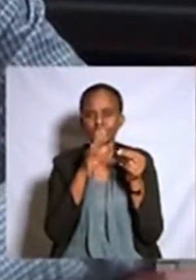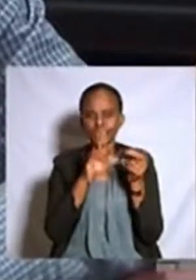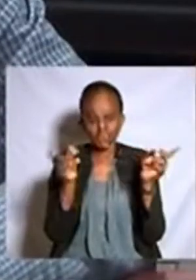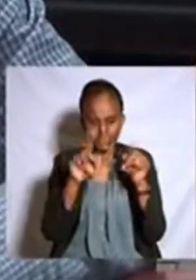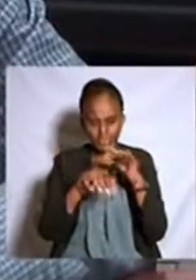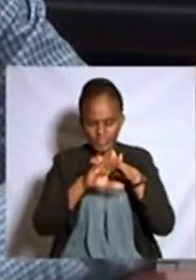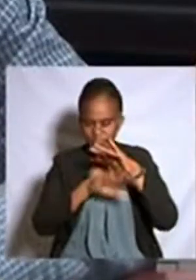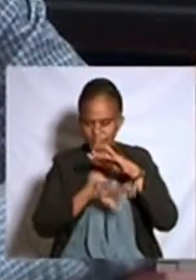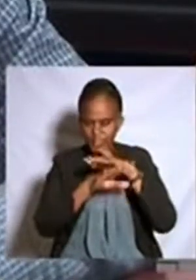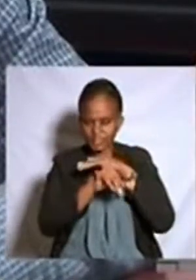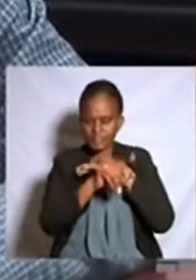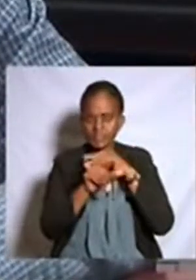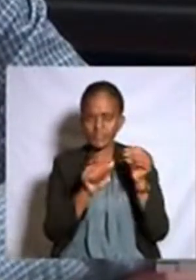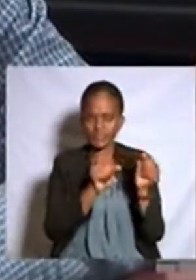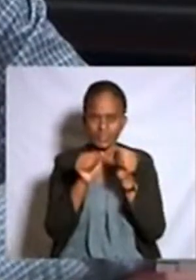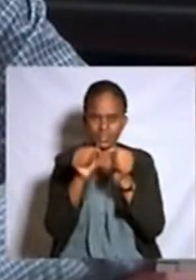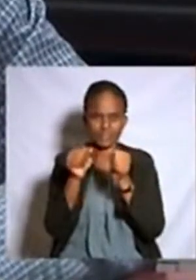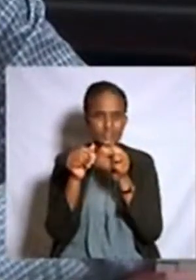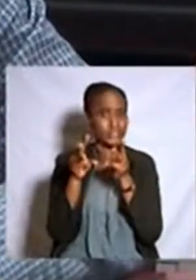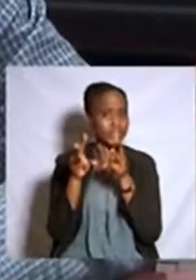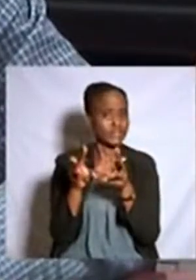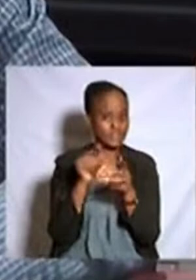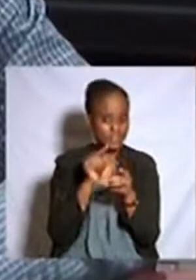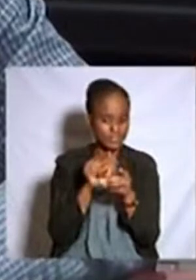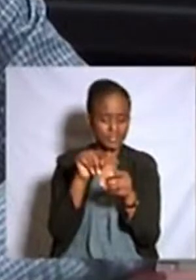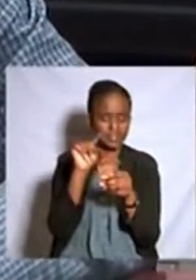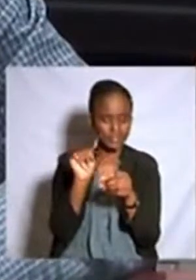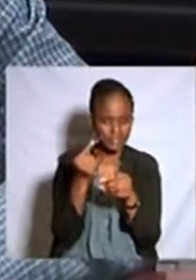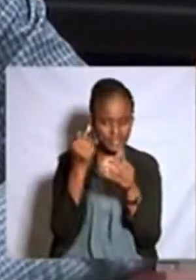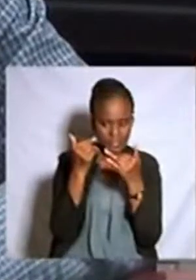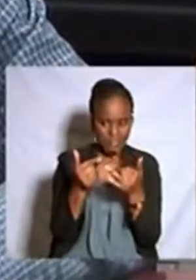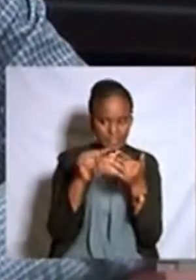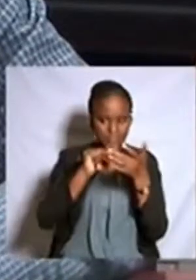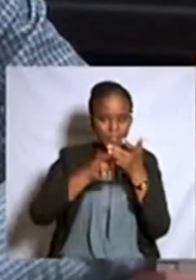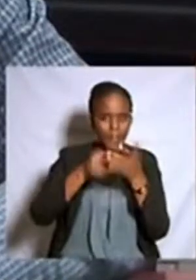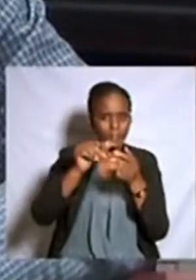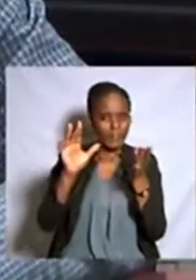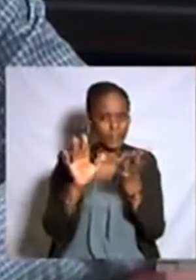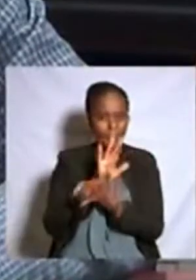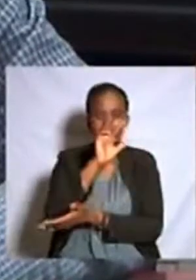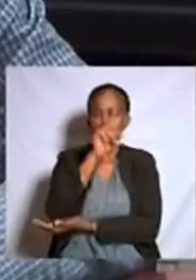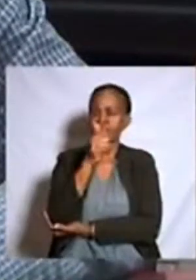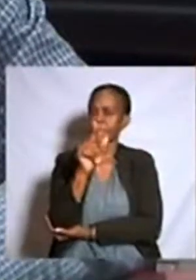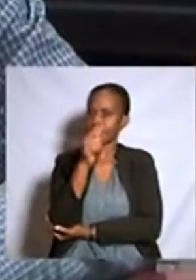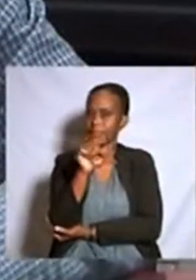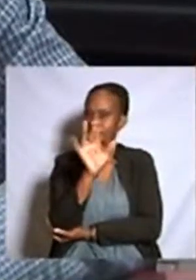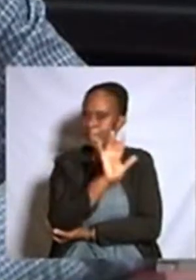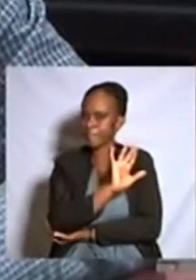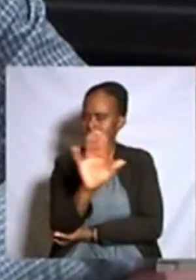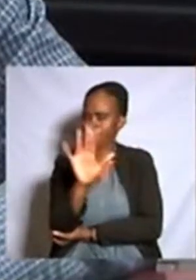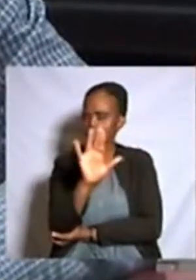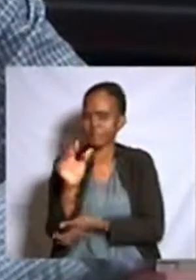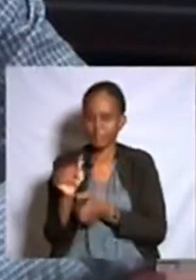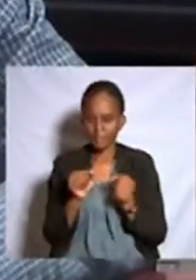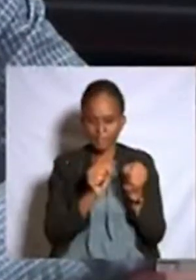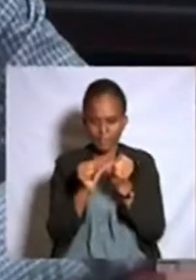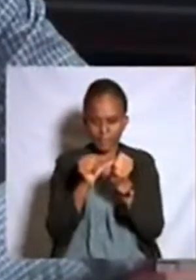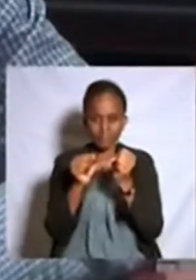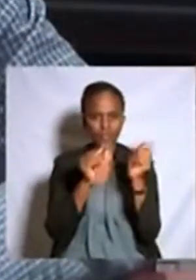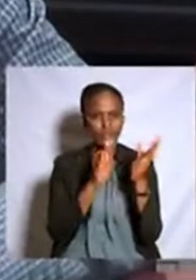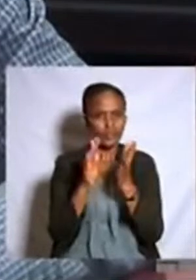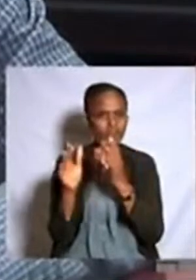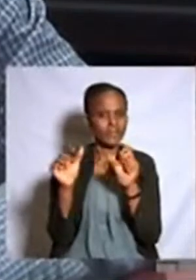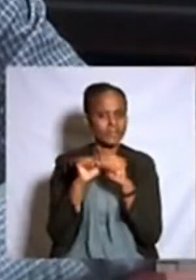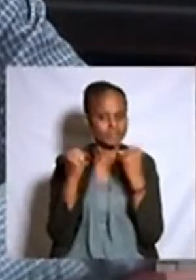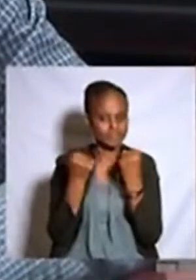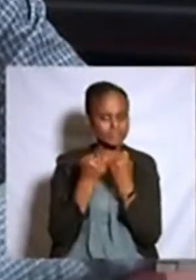under the strategic direction, first bullet point on page 21 of your strategic plan, the